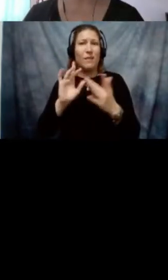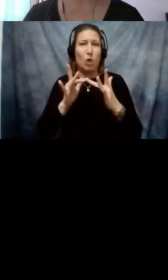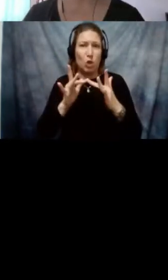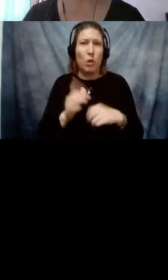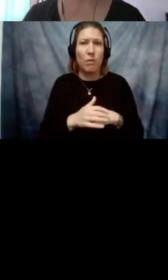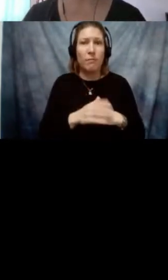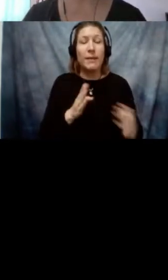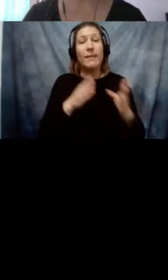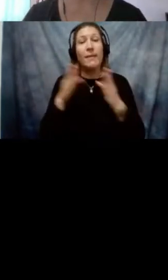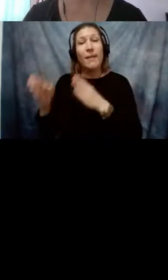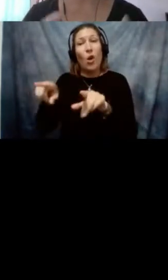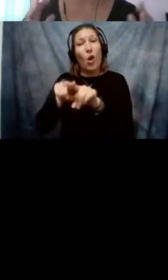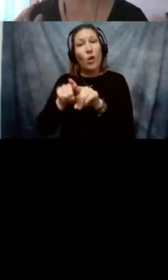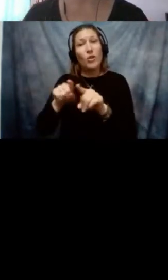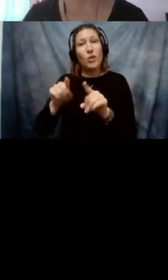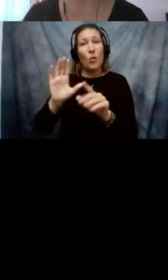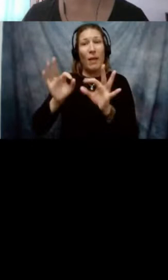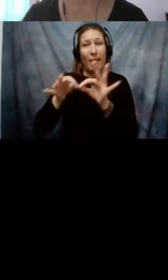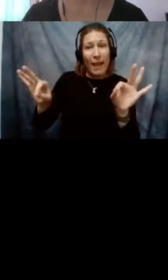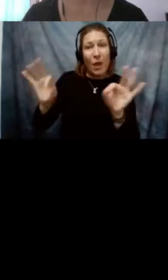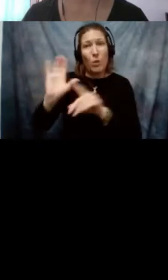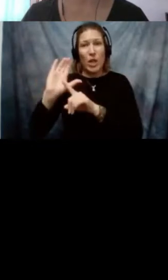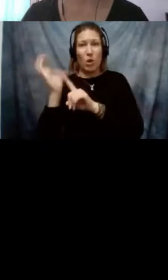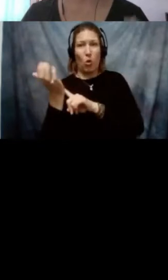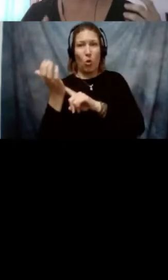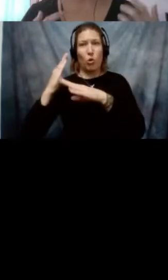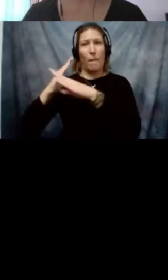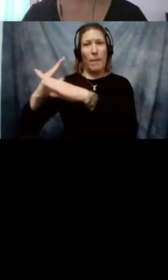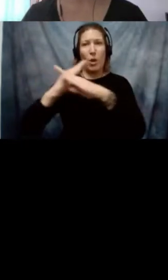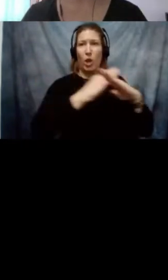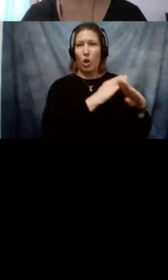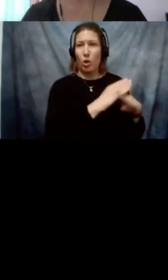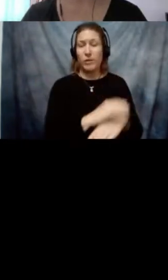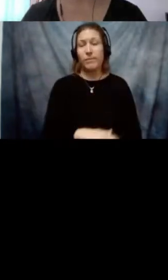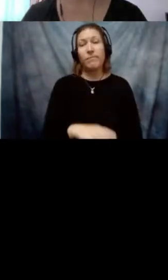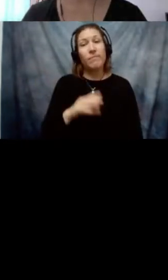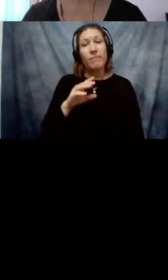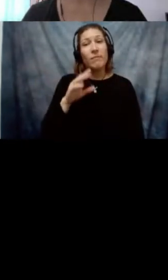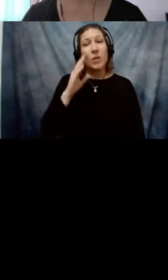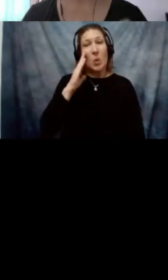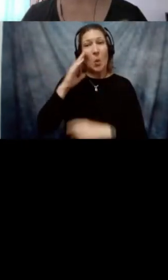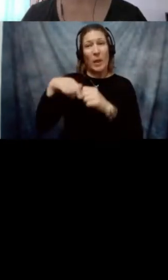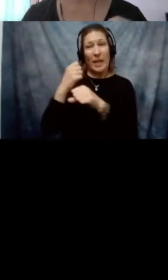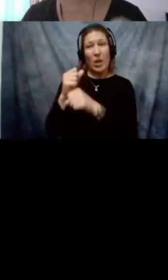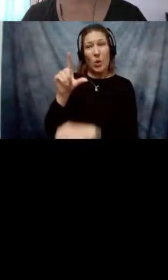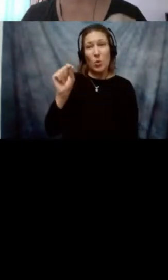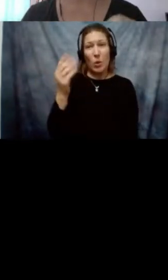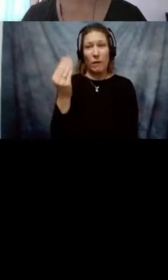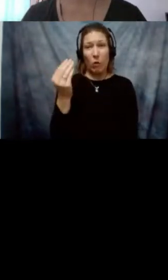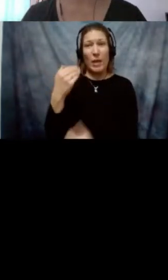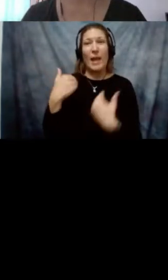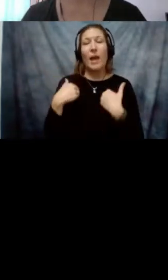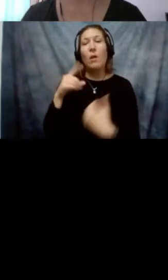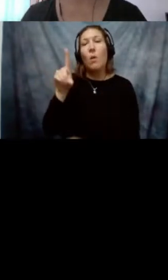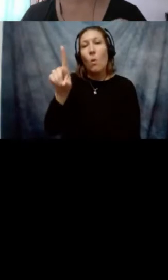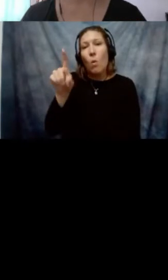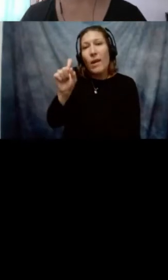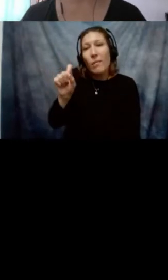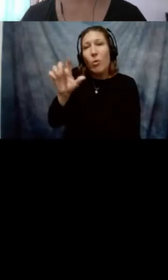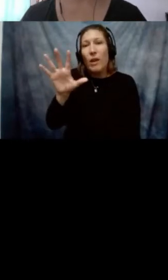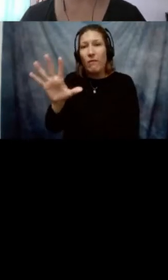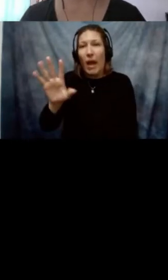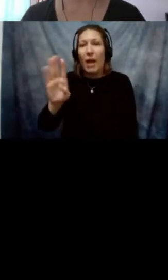think about our language and cultural barriers. As of 2014, there were 1.5 billion English